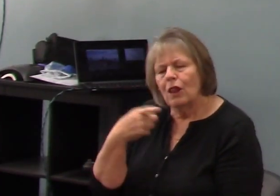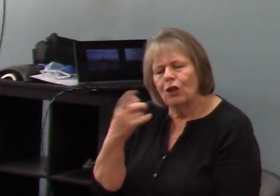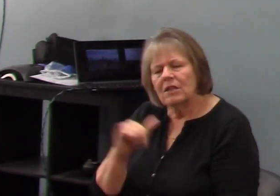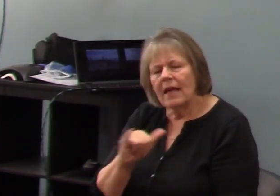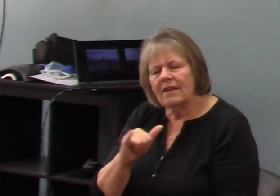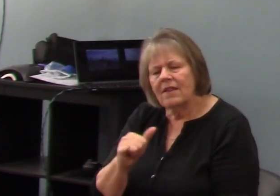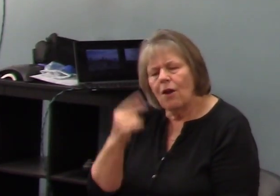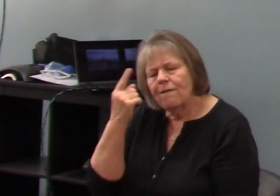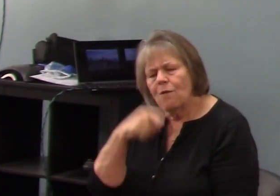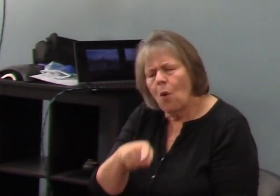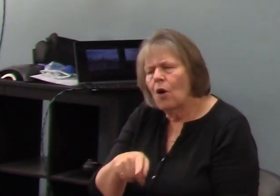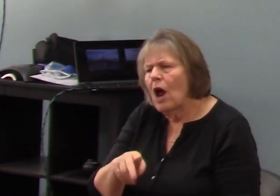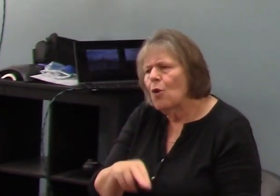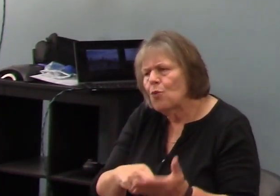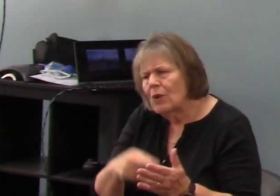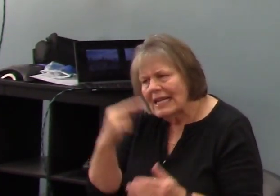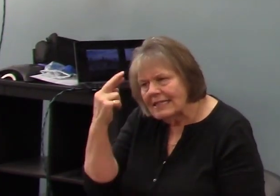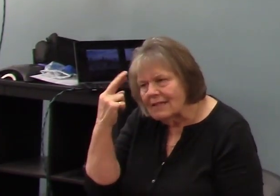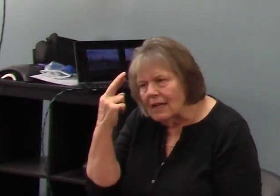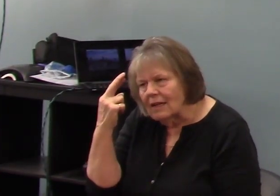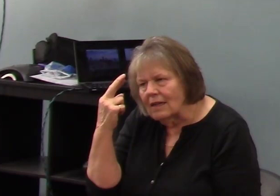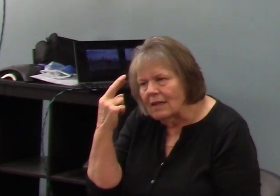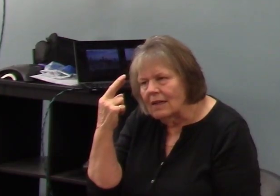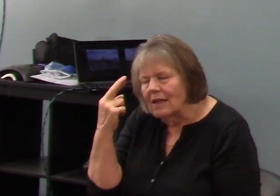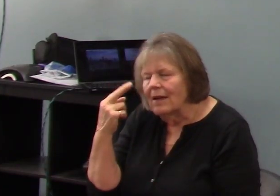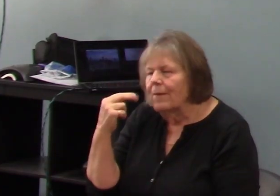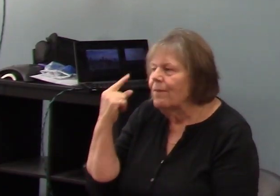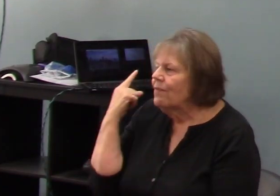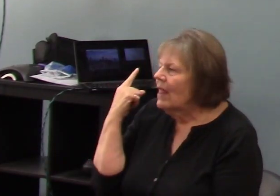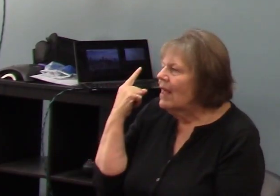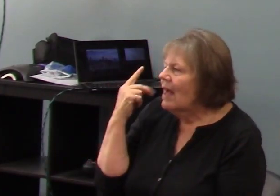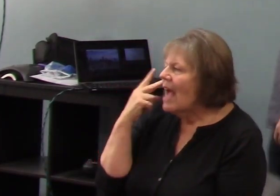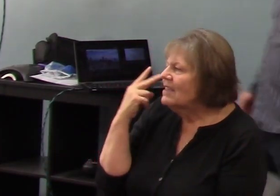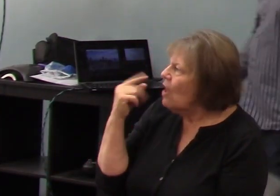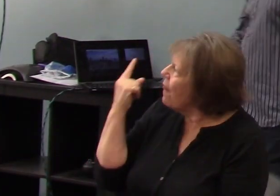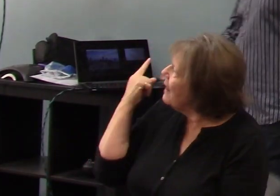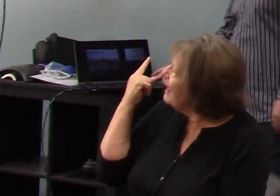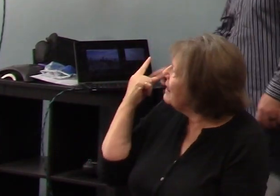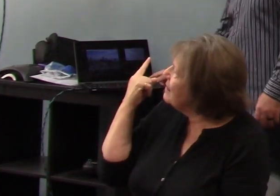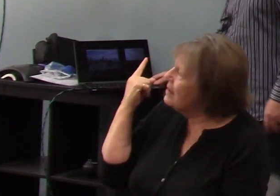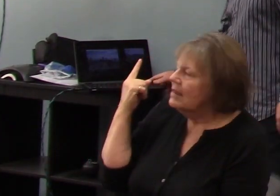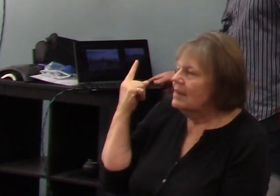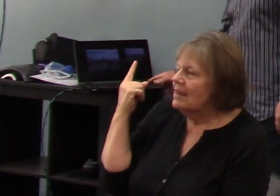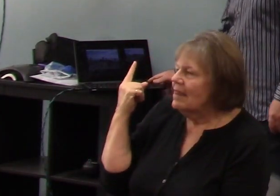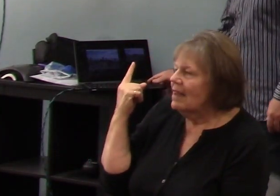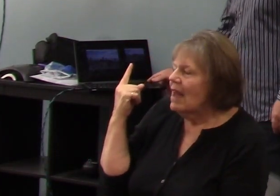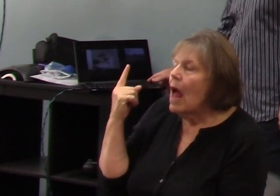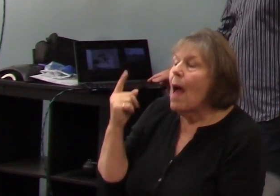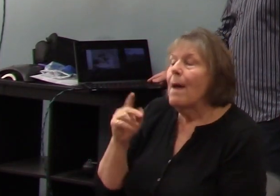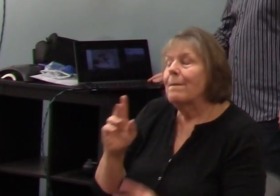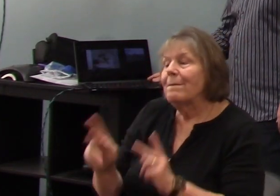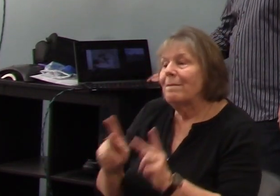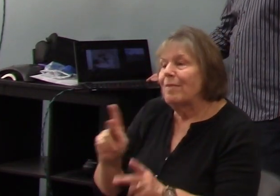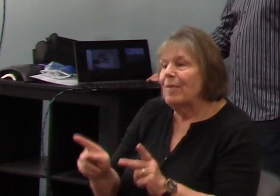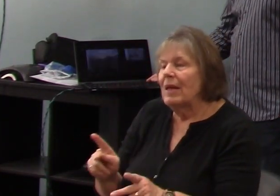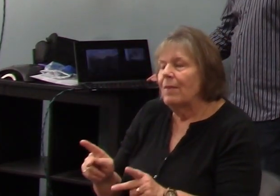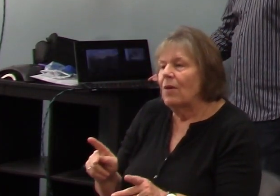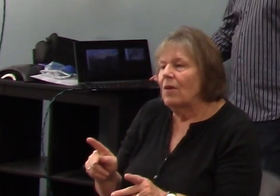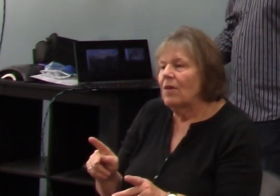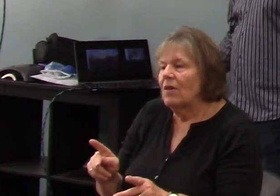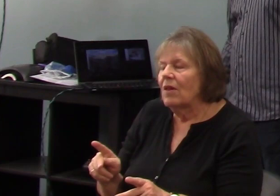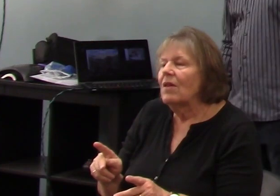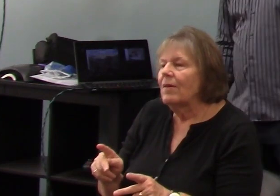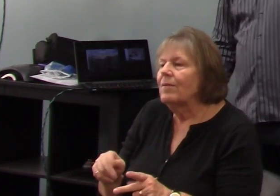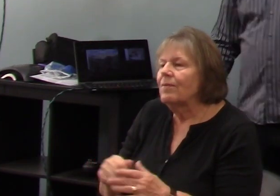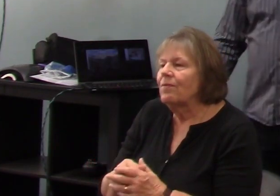Makes a statement. Right. I saw these little ones, they're called cairns, and people put them on the side of trails